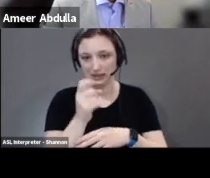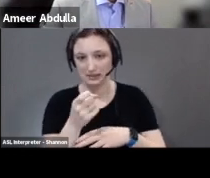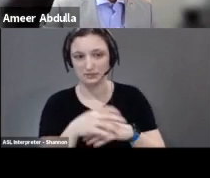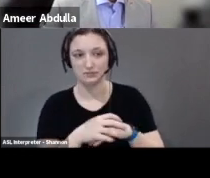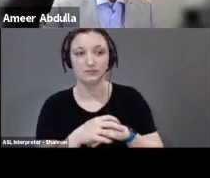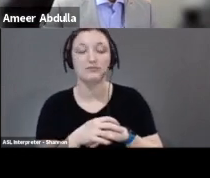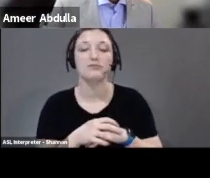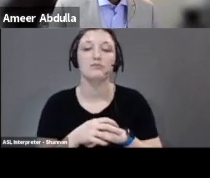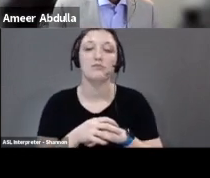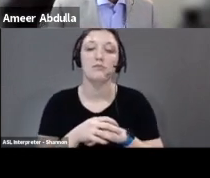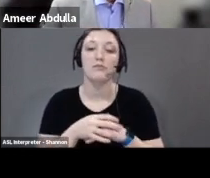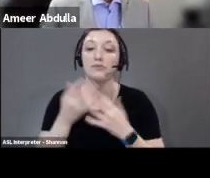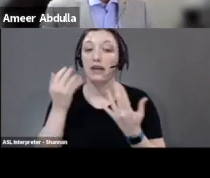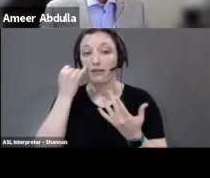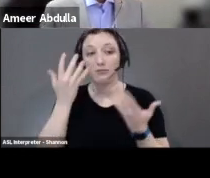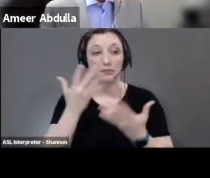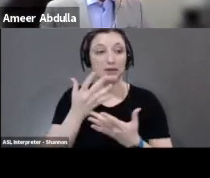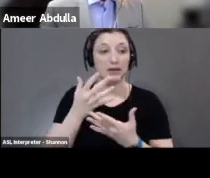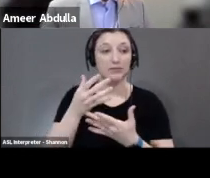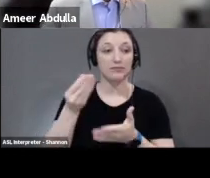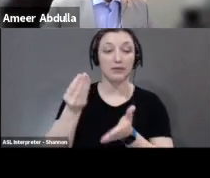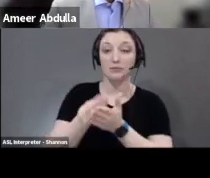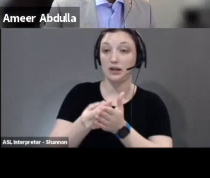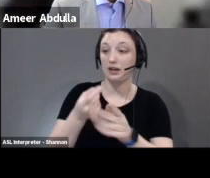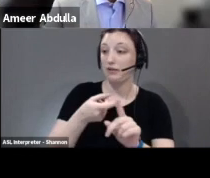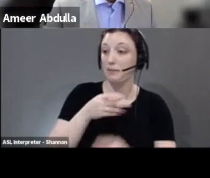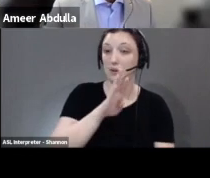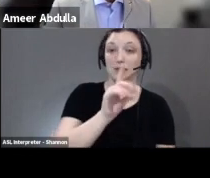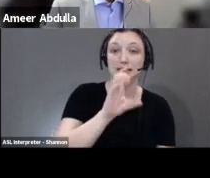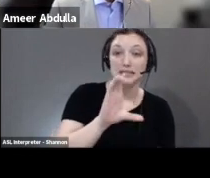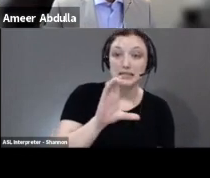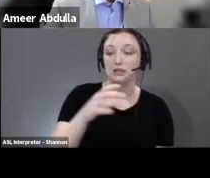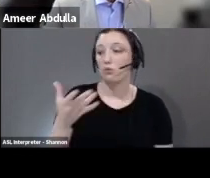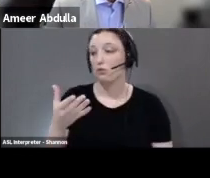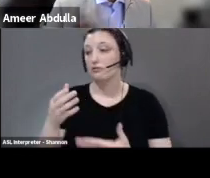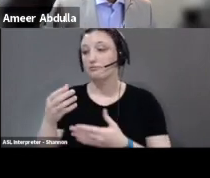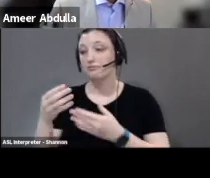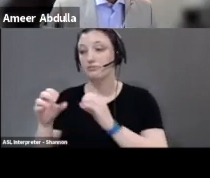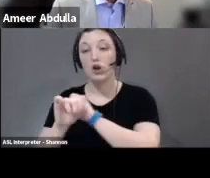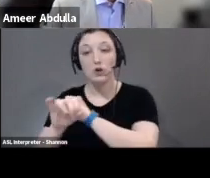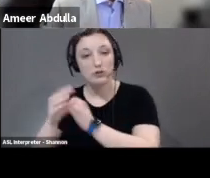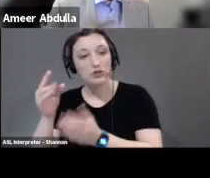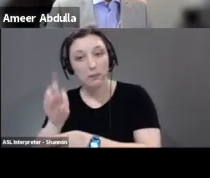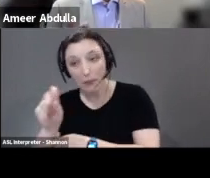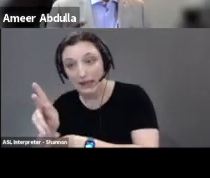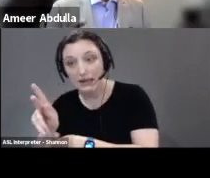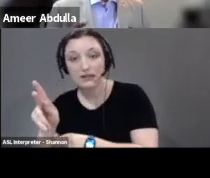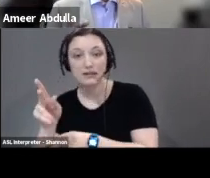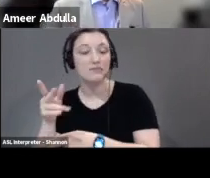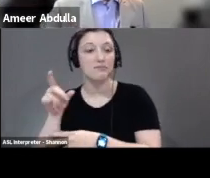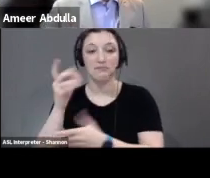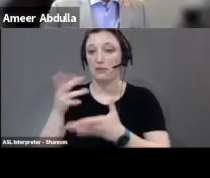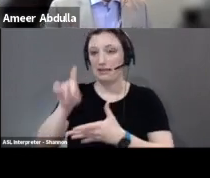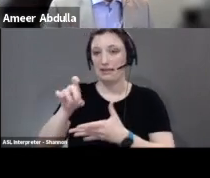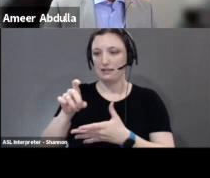funding from BDC or commercial bank, then they may require a certain amount of cash on hand. They may require a certain